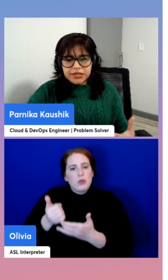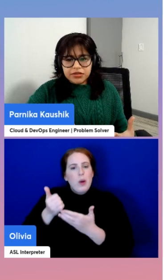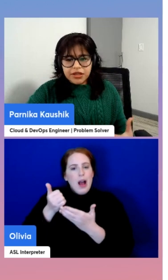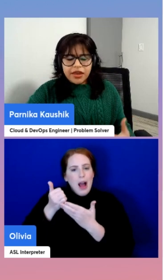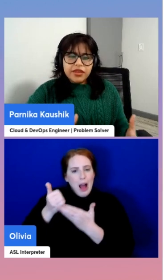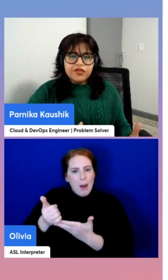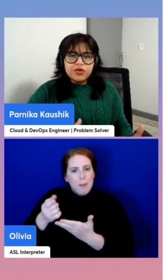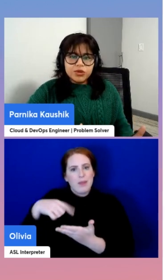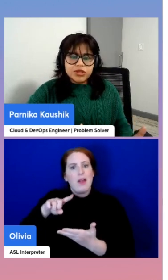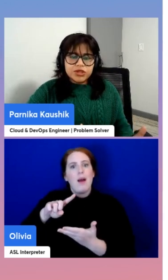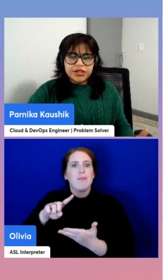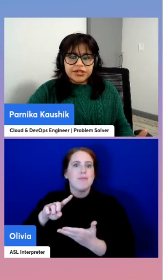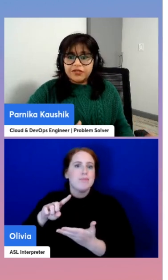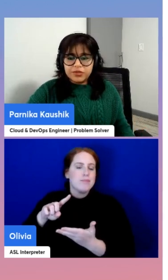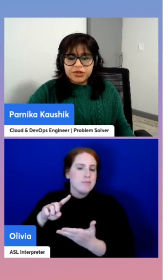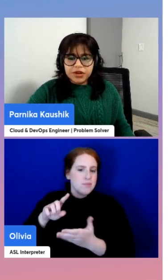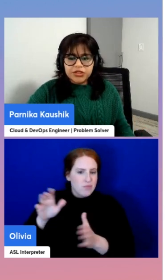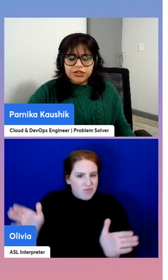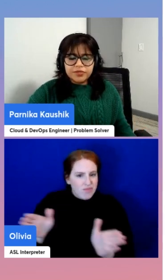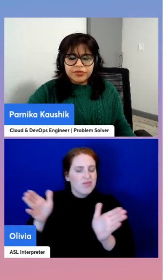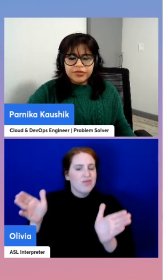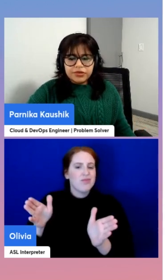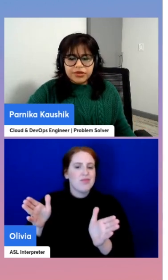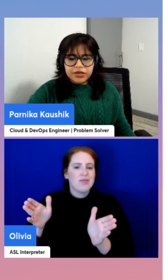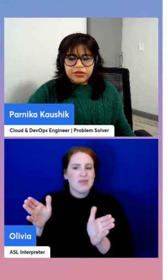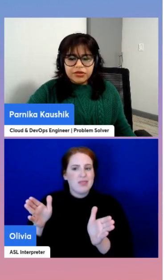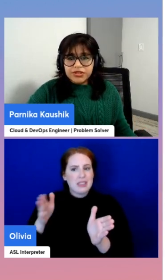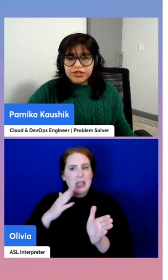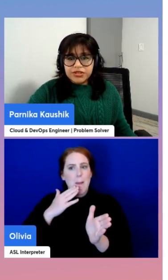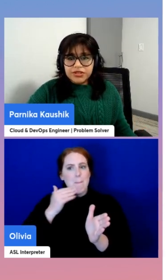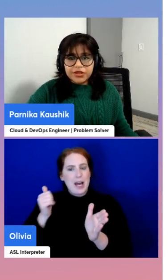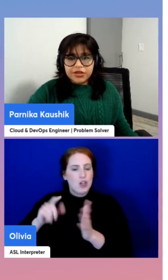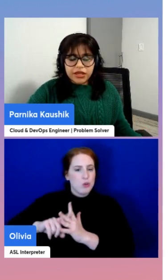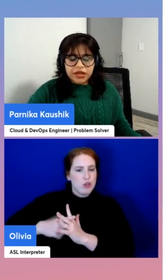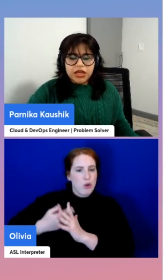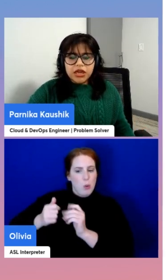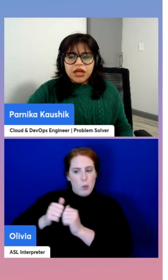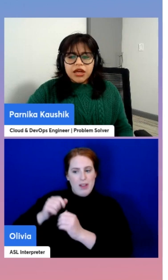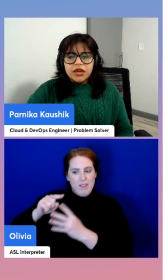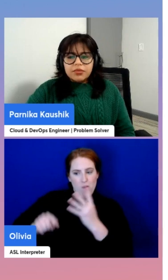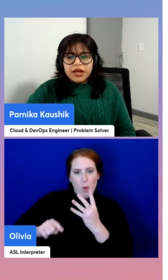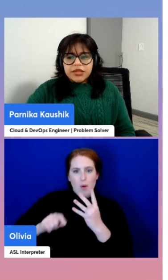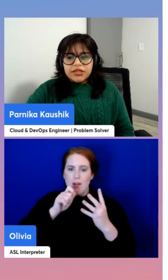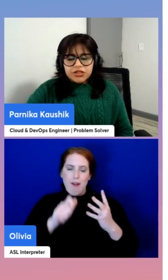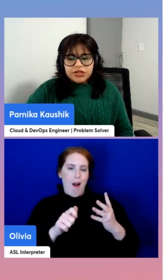relatively faster than if you were starting, say, from scratch, right? Or say with nothing.